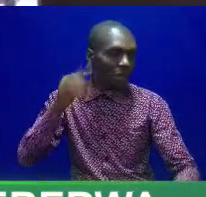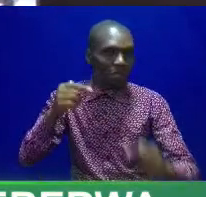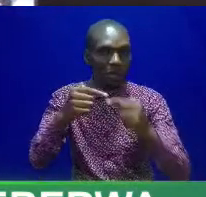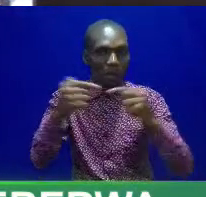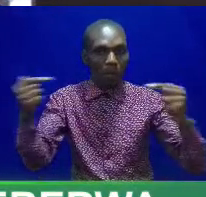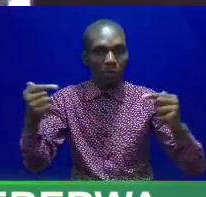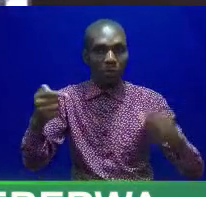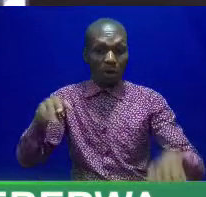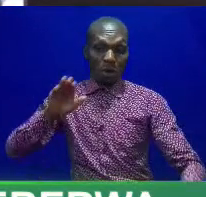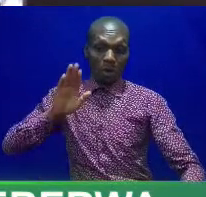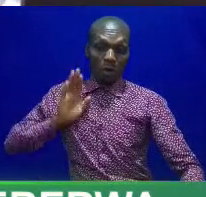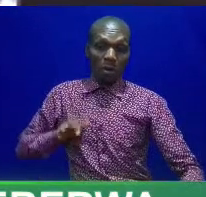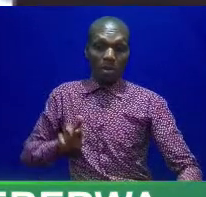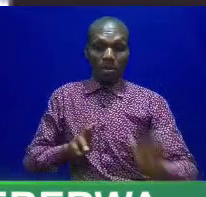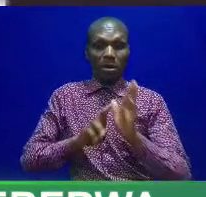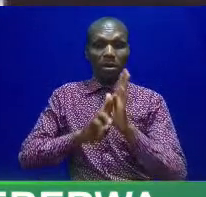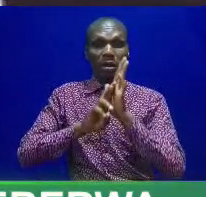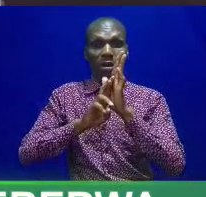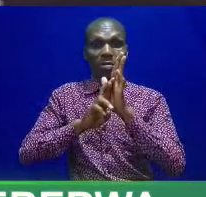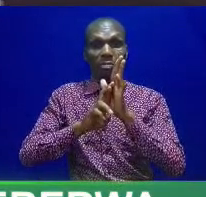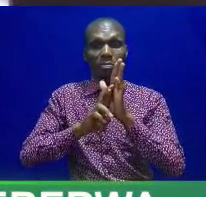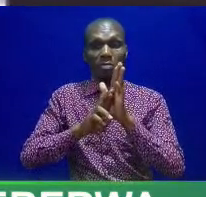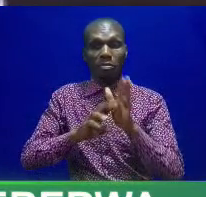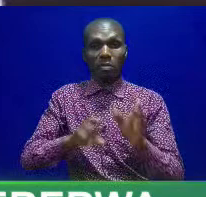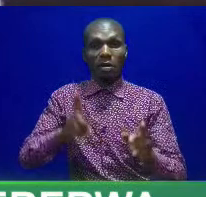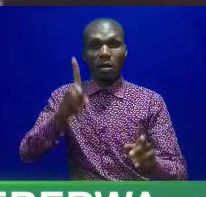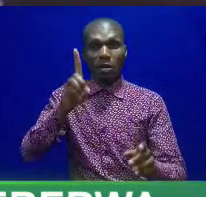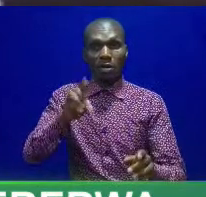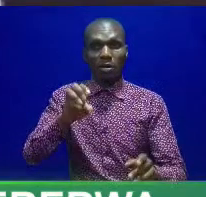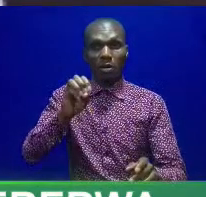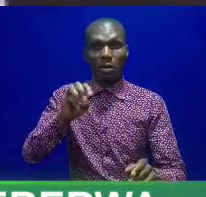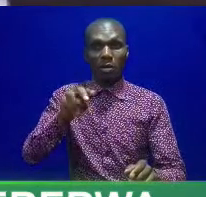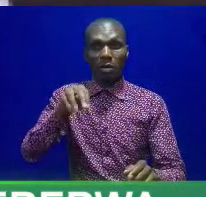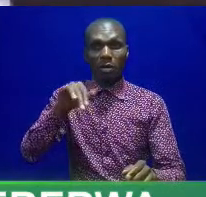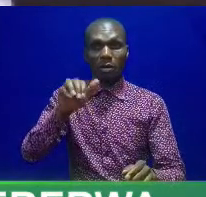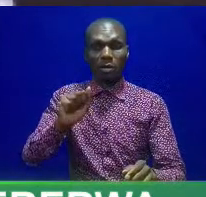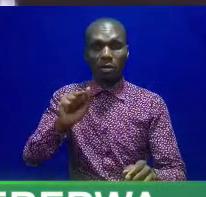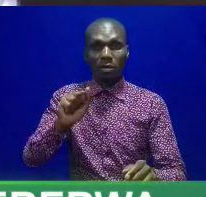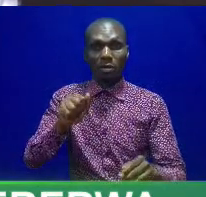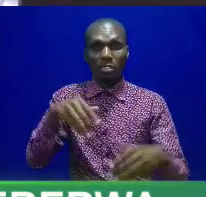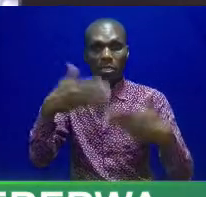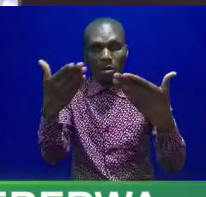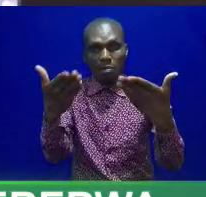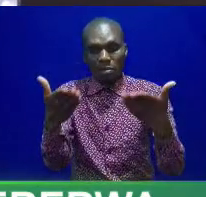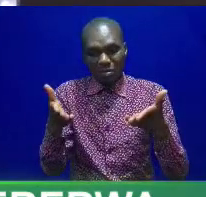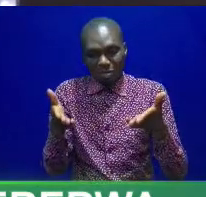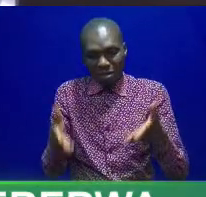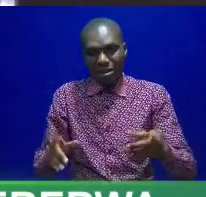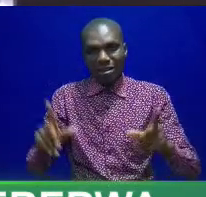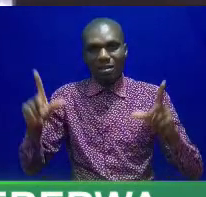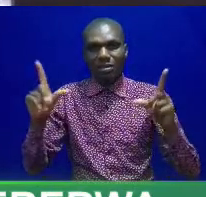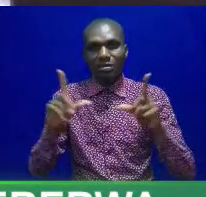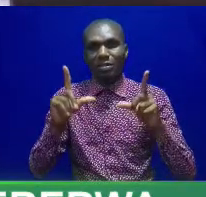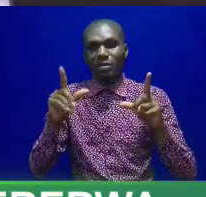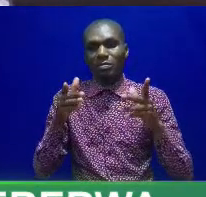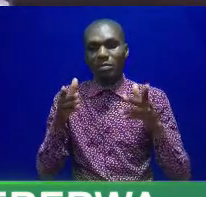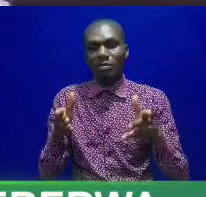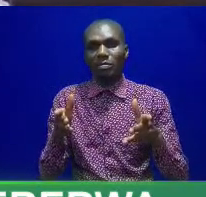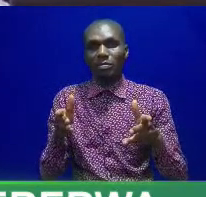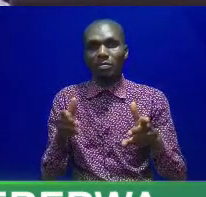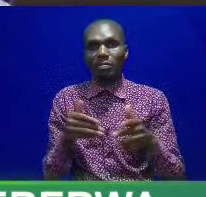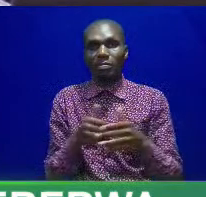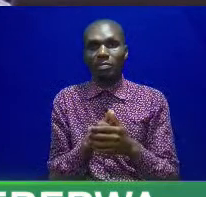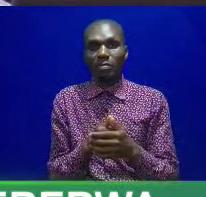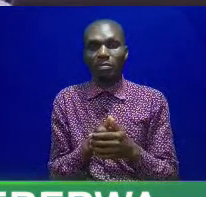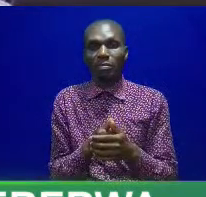republic county ya Kisii Doris Aburi. I was given a certificate for my